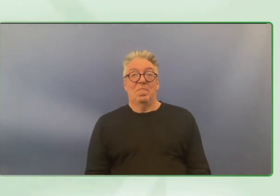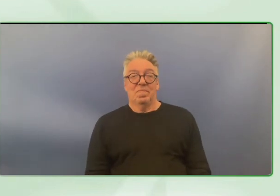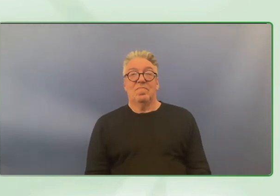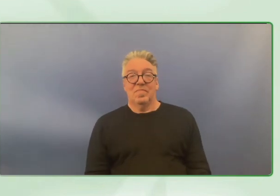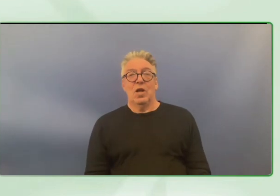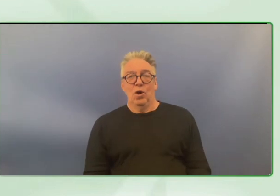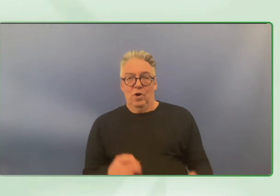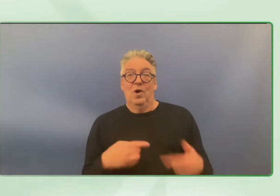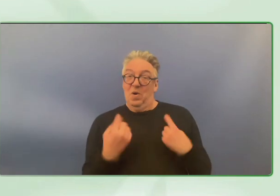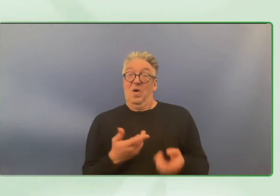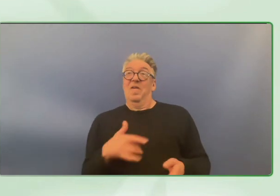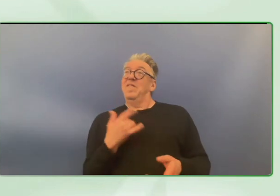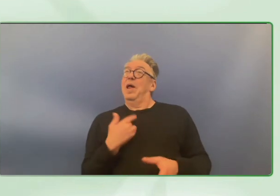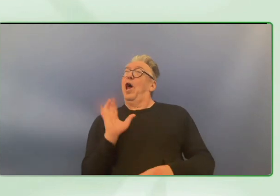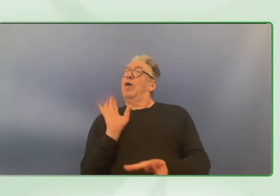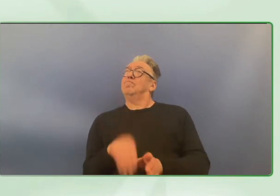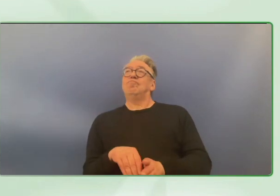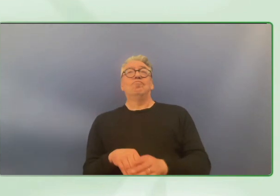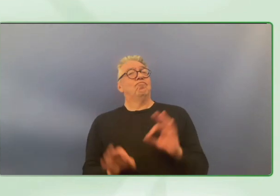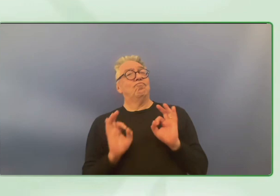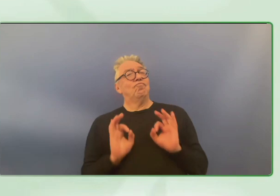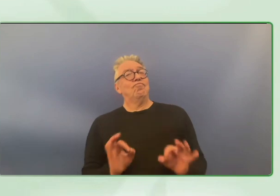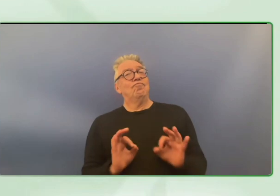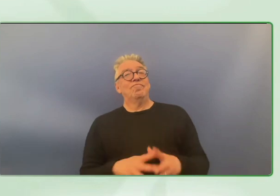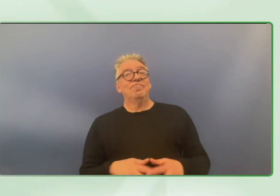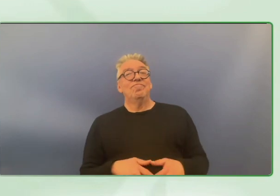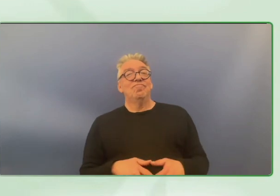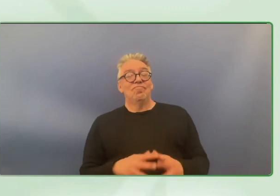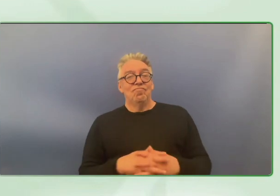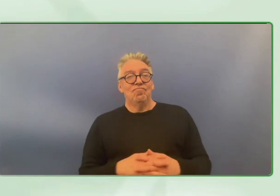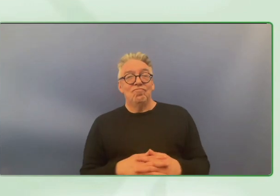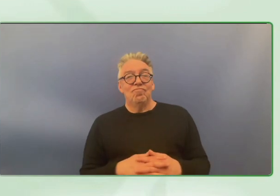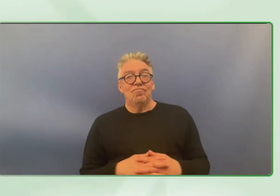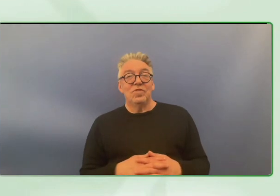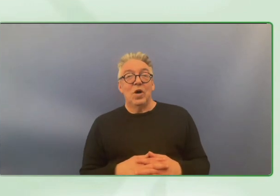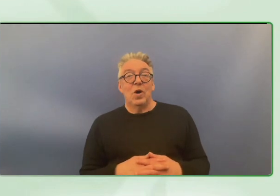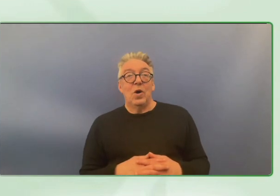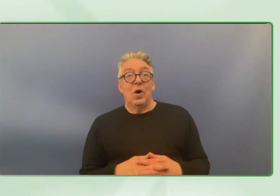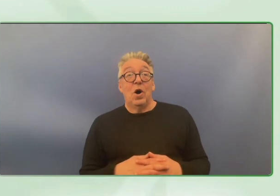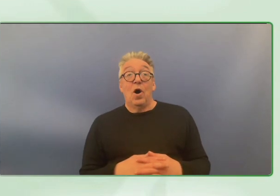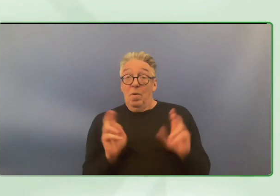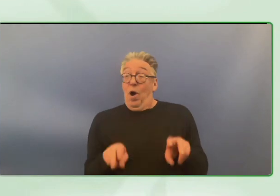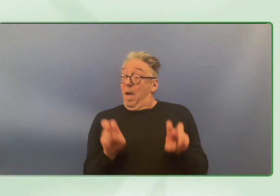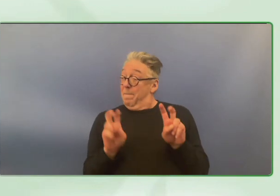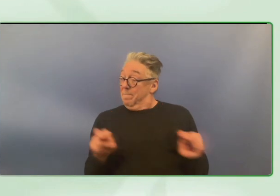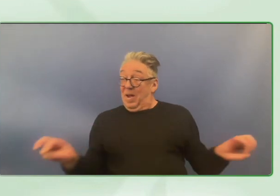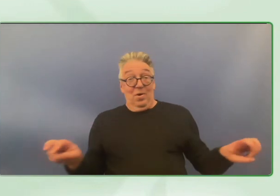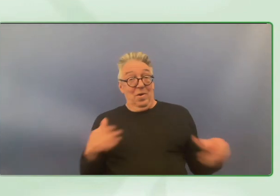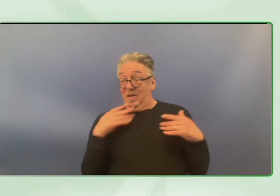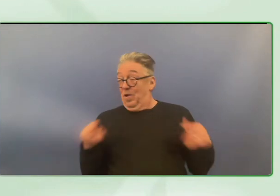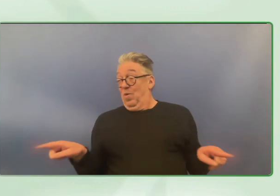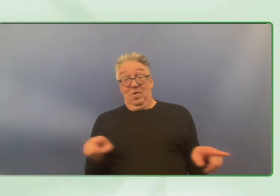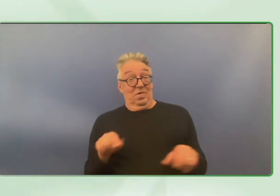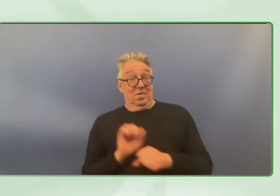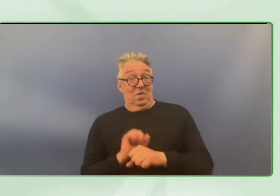us. And so, I also want to thank my three panelists for the work that you're doing for the deaf